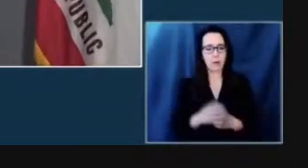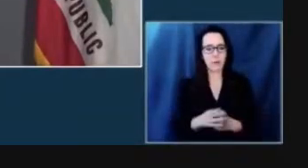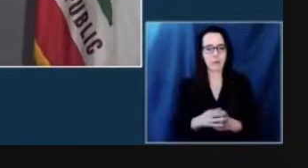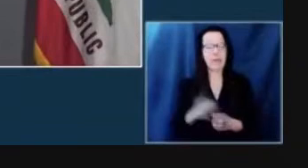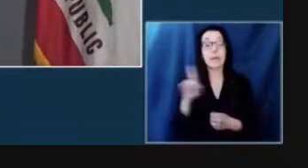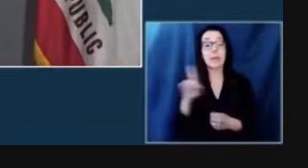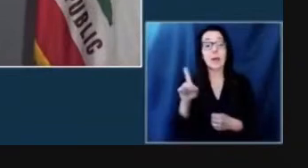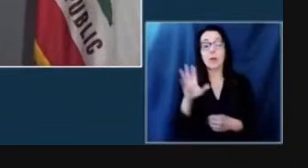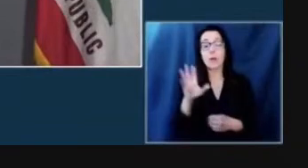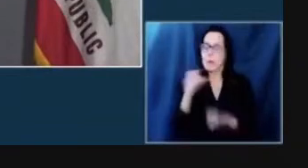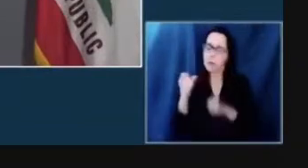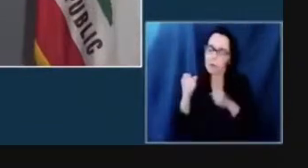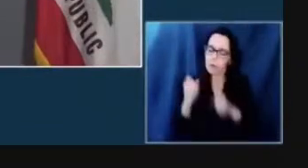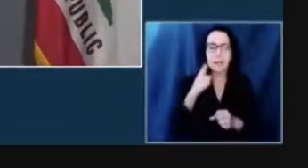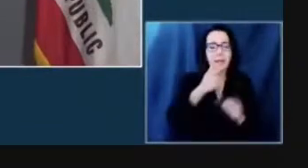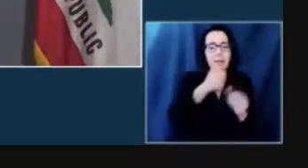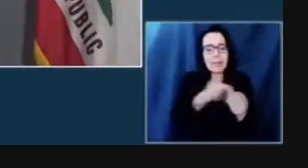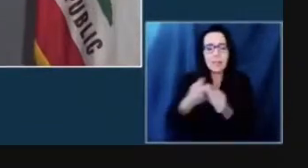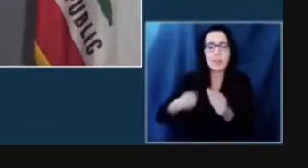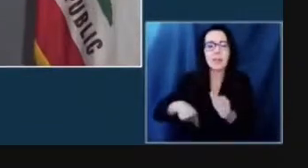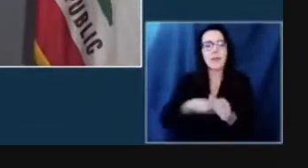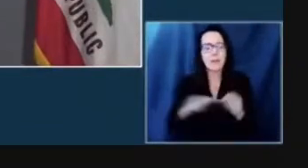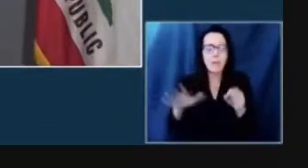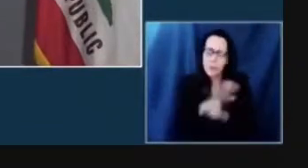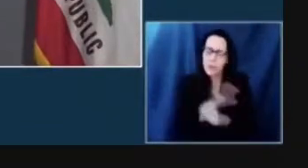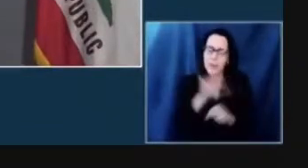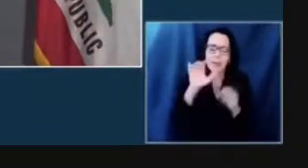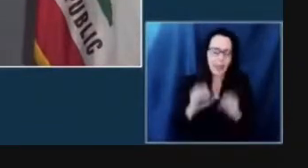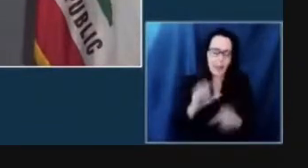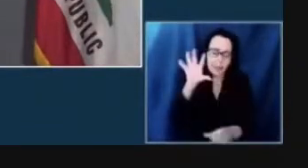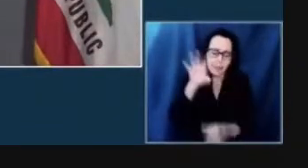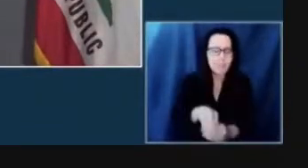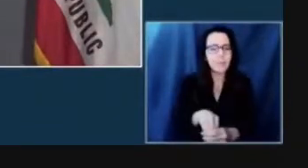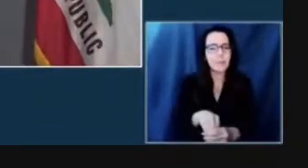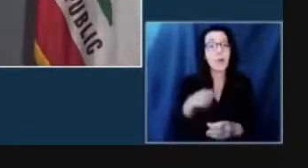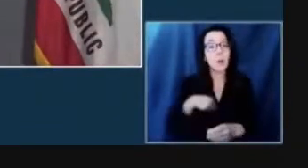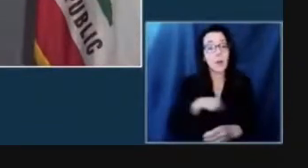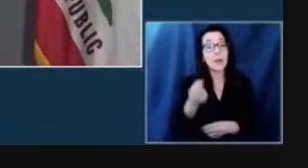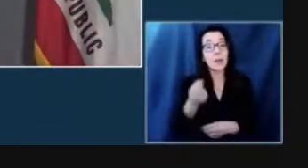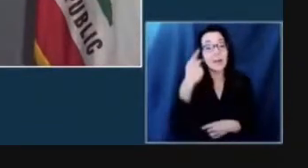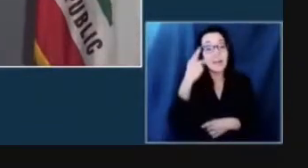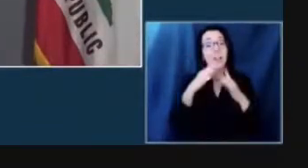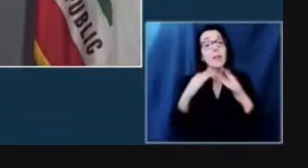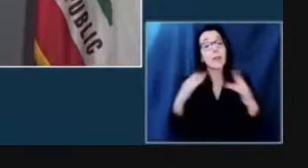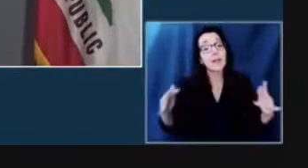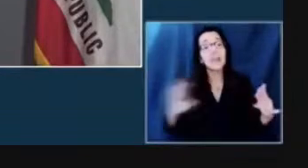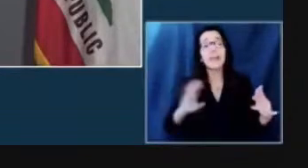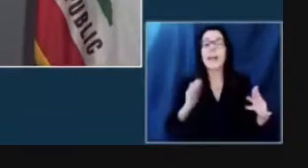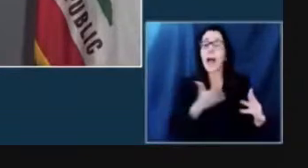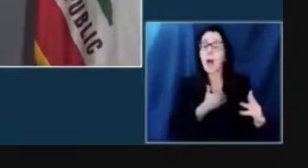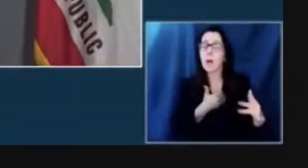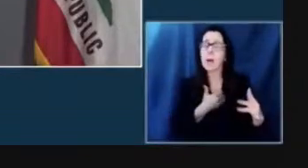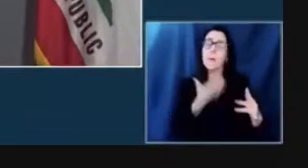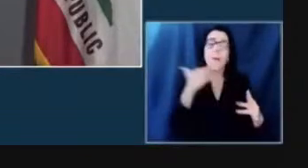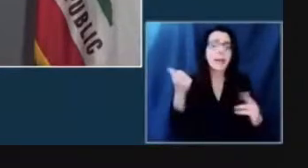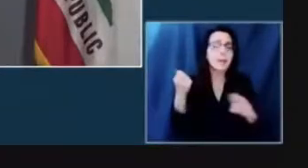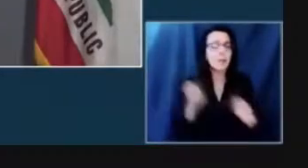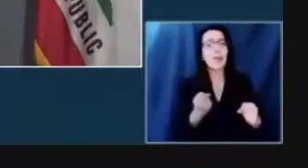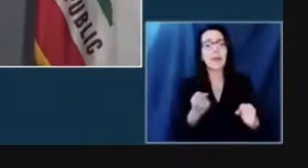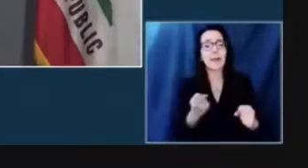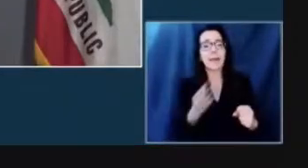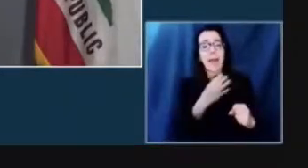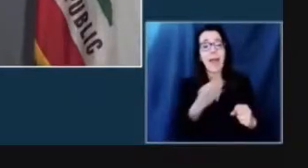when each of us is able to fully participate in it. When we understand that diversity is our greatest strength and the differences among us are